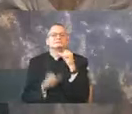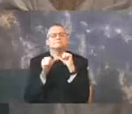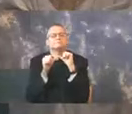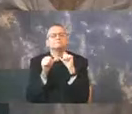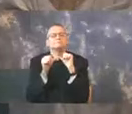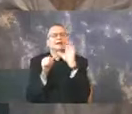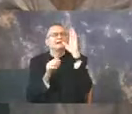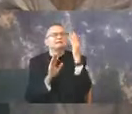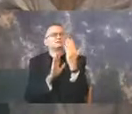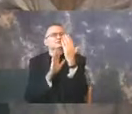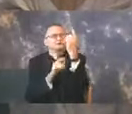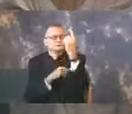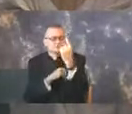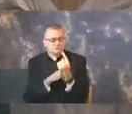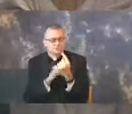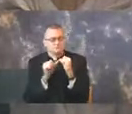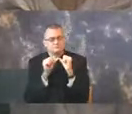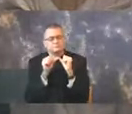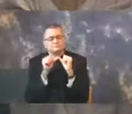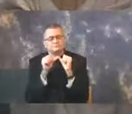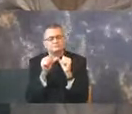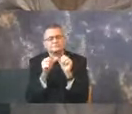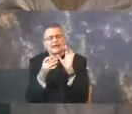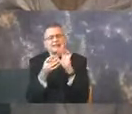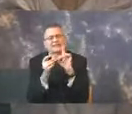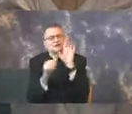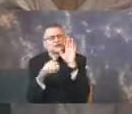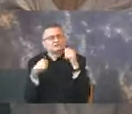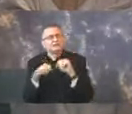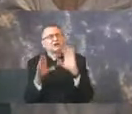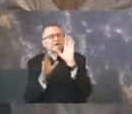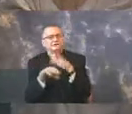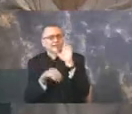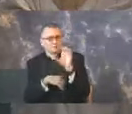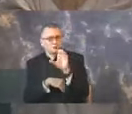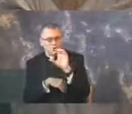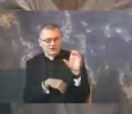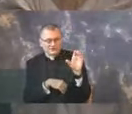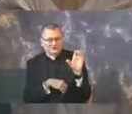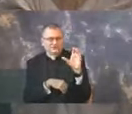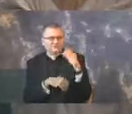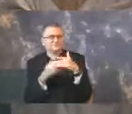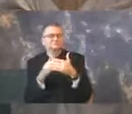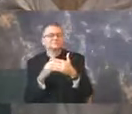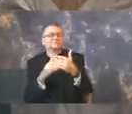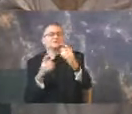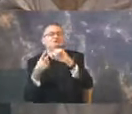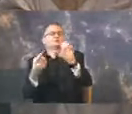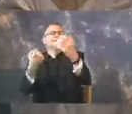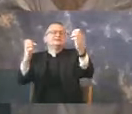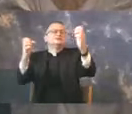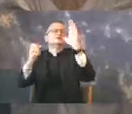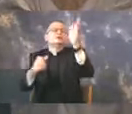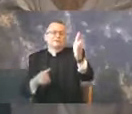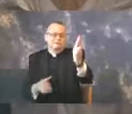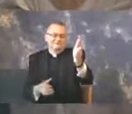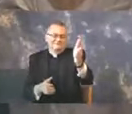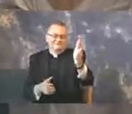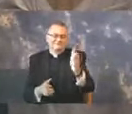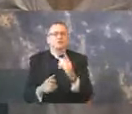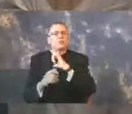closely to the sacrifice of the cross and there beyond to Easter itself. The Lord be with